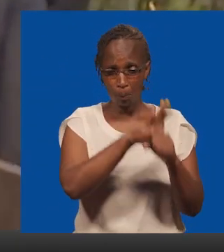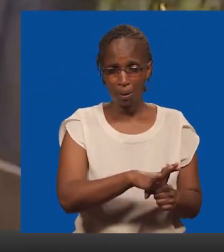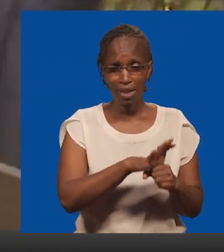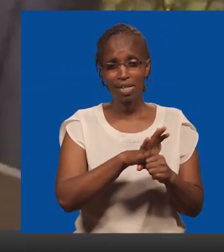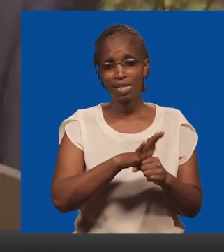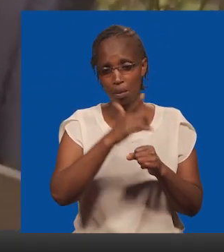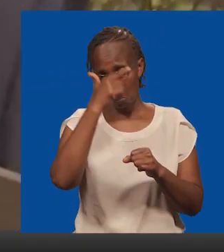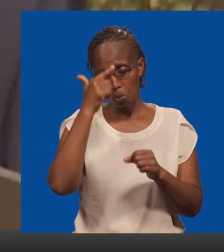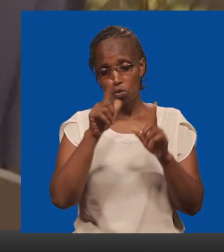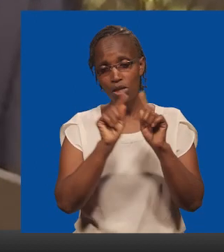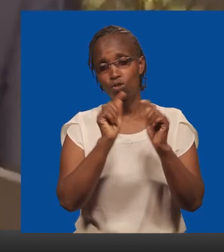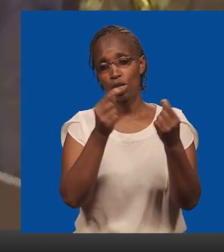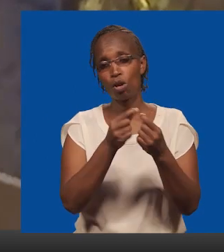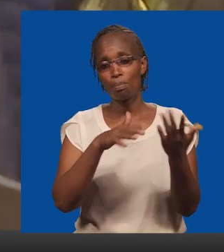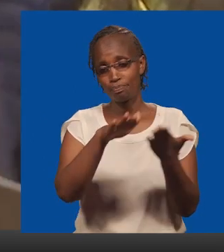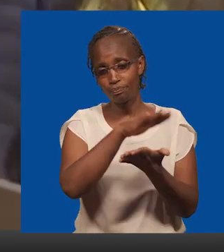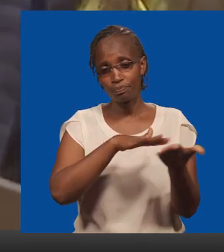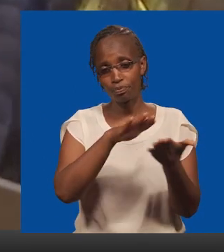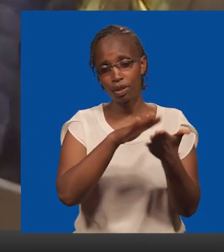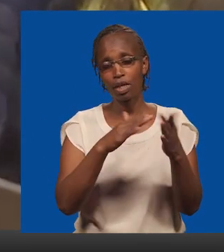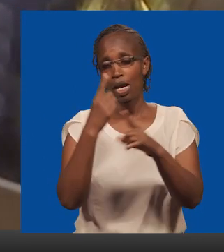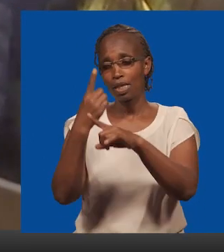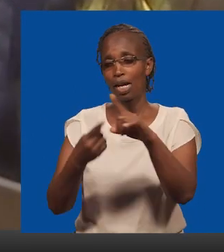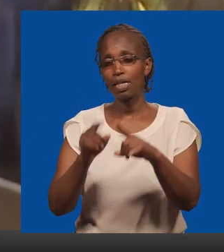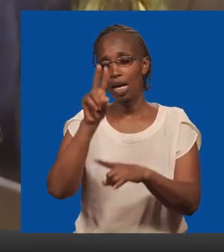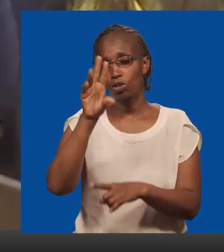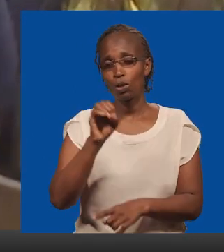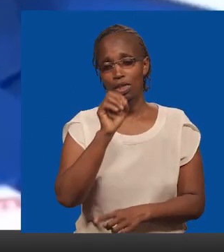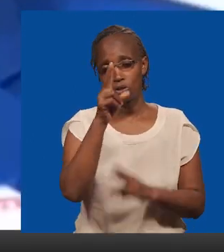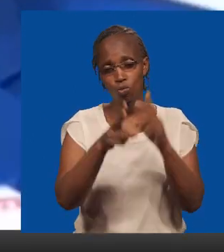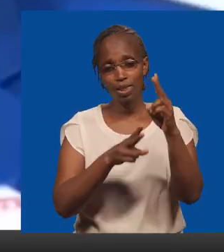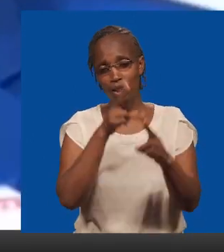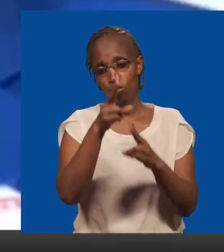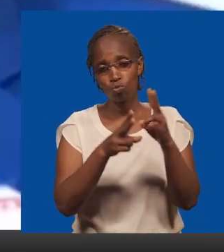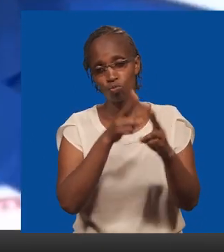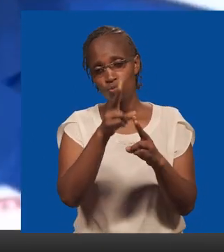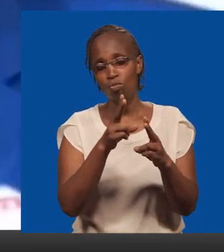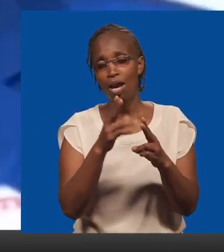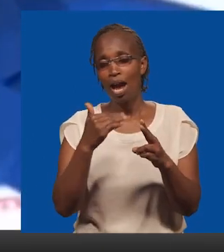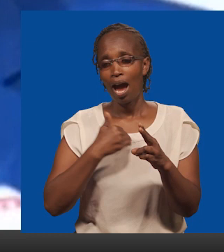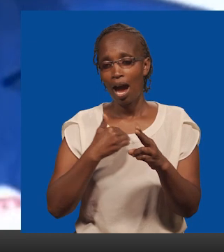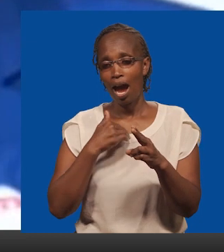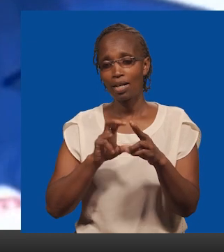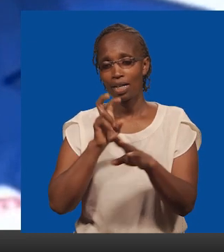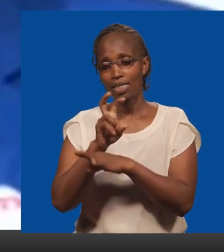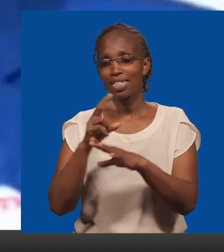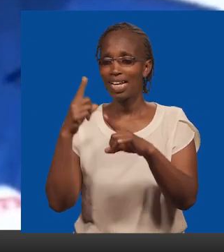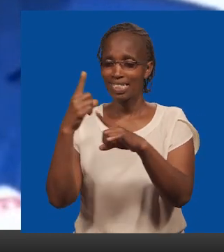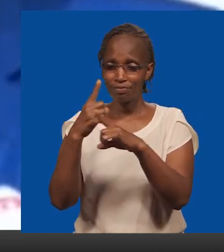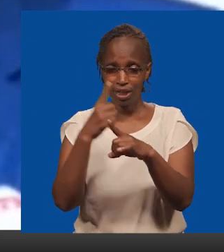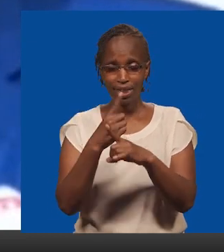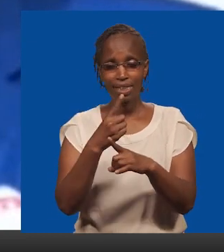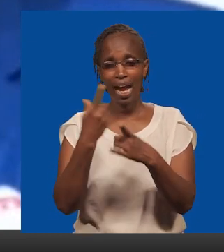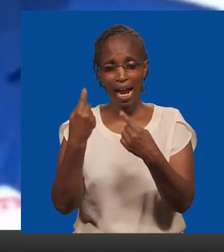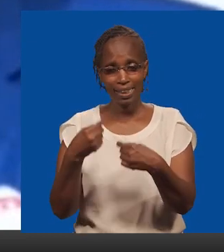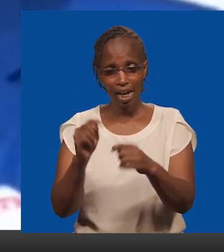wao wakihangaishwa na kudhulumiwa kwa misingi ya kikabila. The 2022 general elections witnessed probably